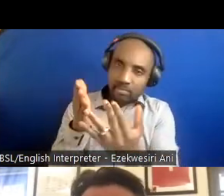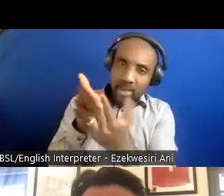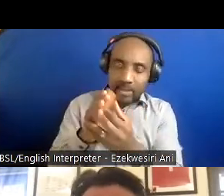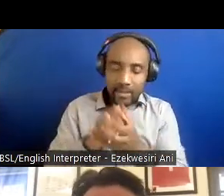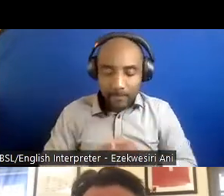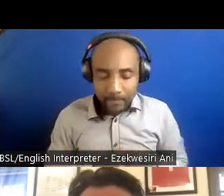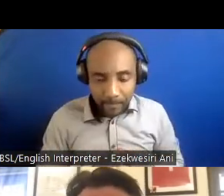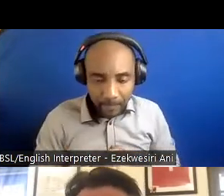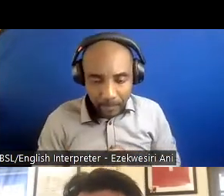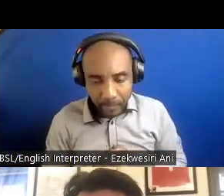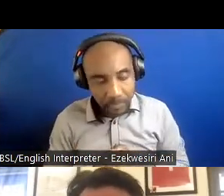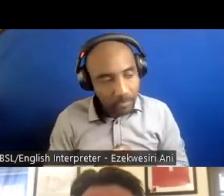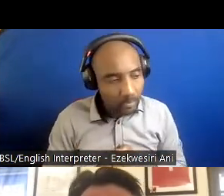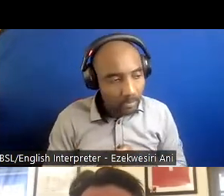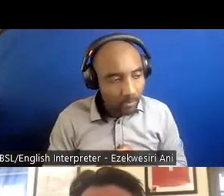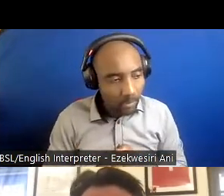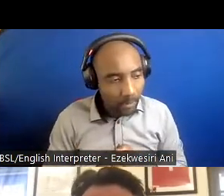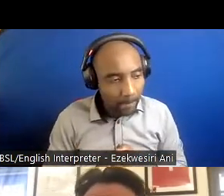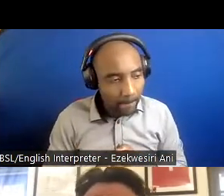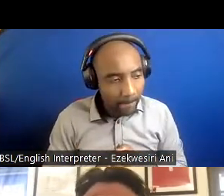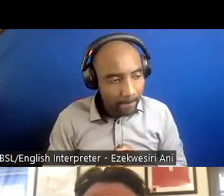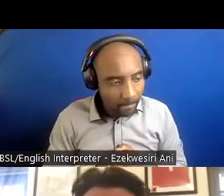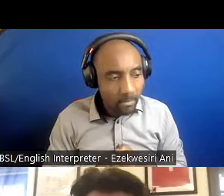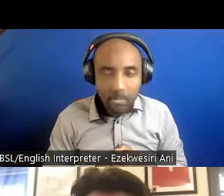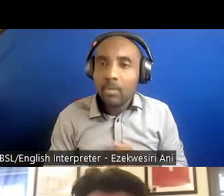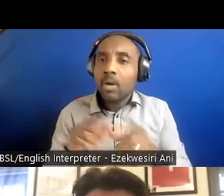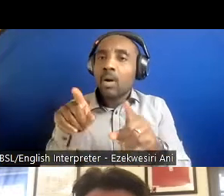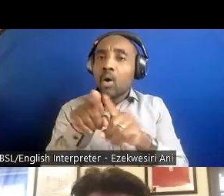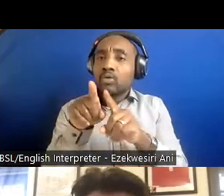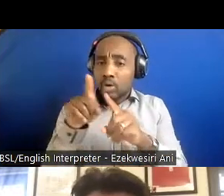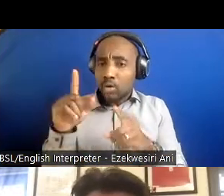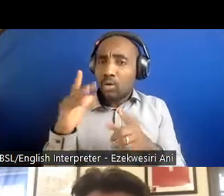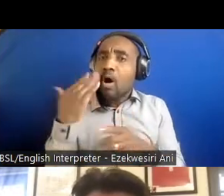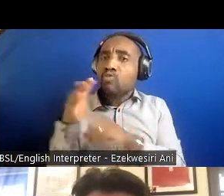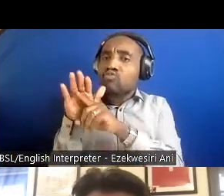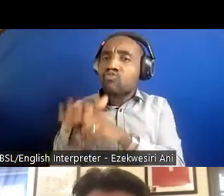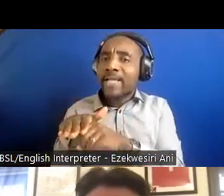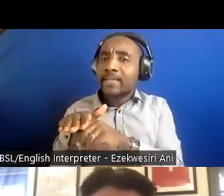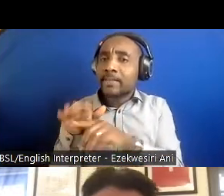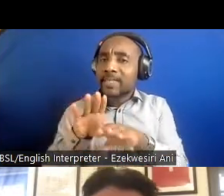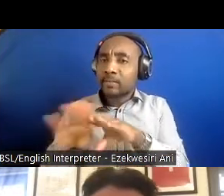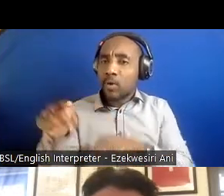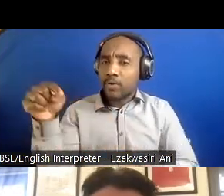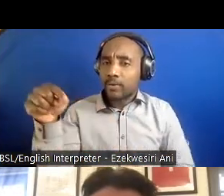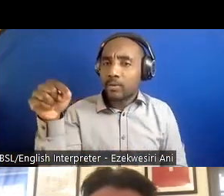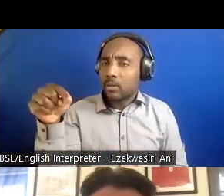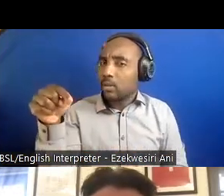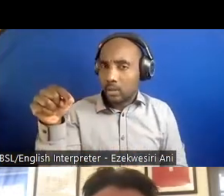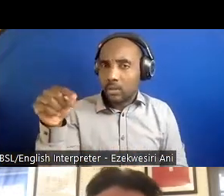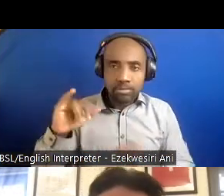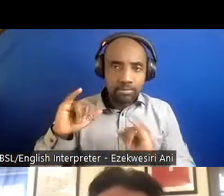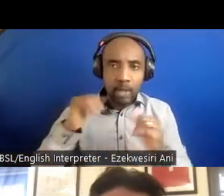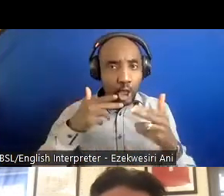There's also been the persistent challenge of tackling racism in sport. And news of incidents like